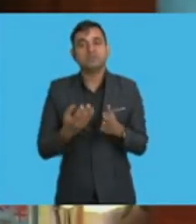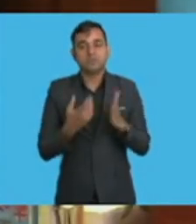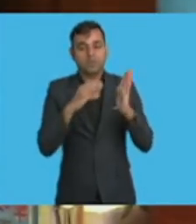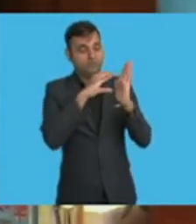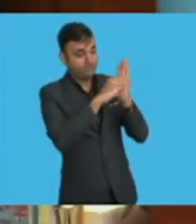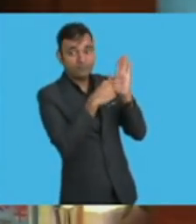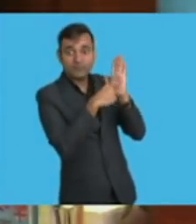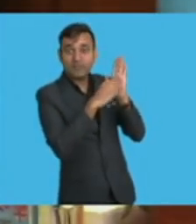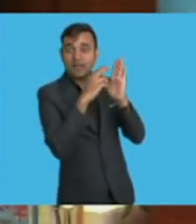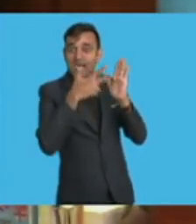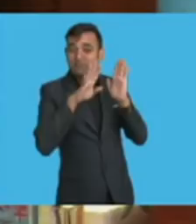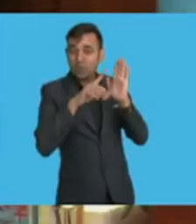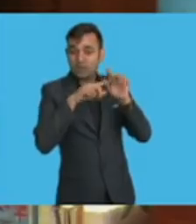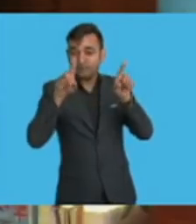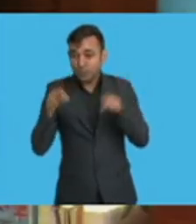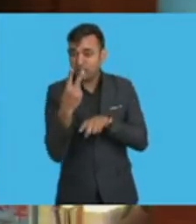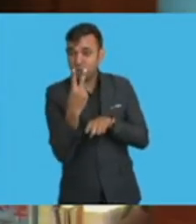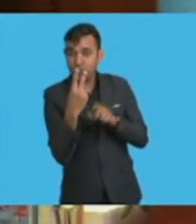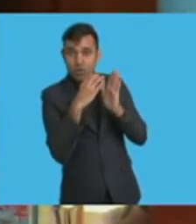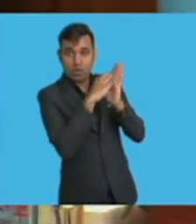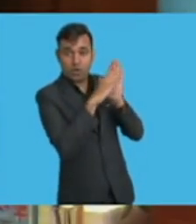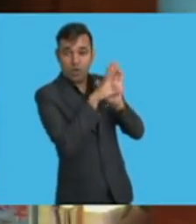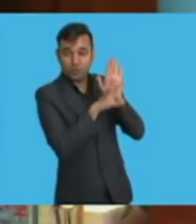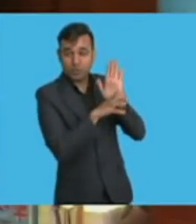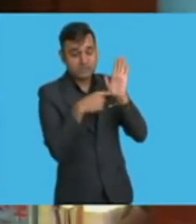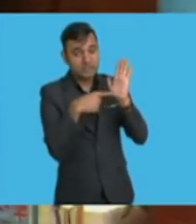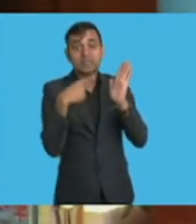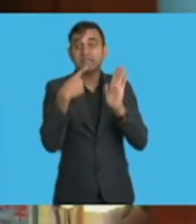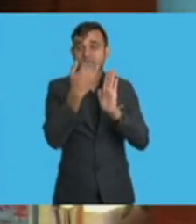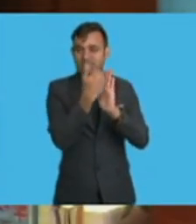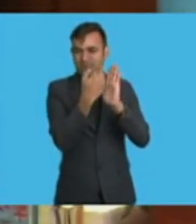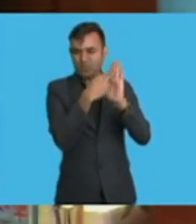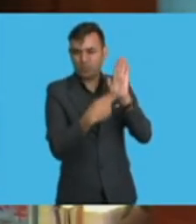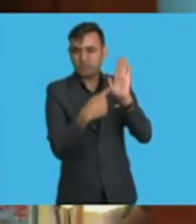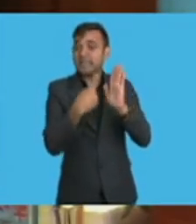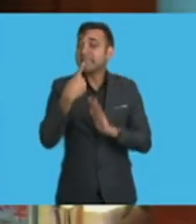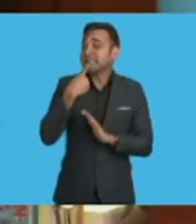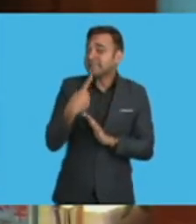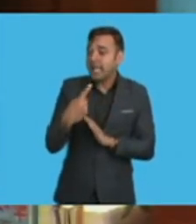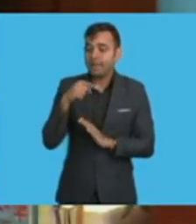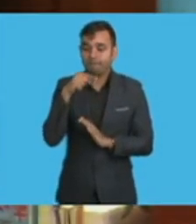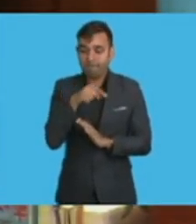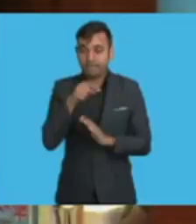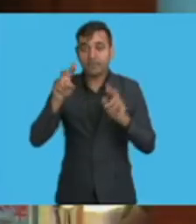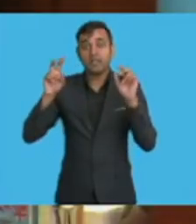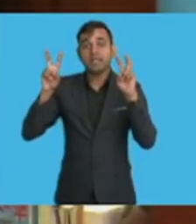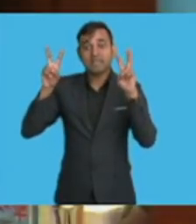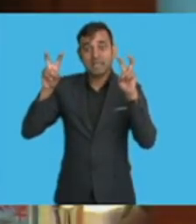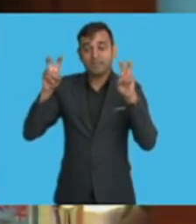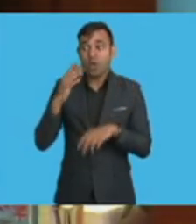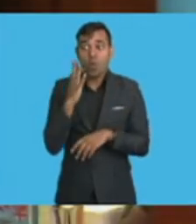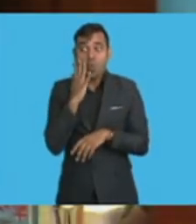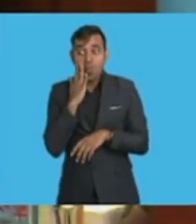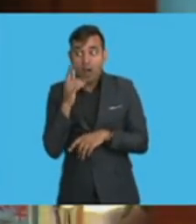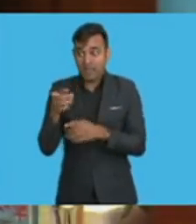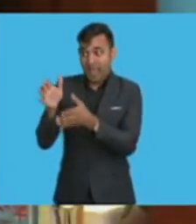subsection 2 of the Constitution and Standing Order 136, which provides that, and I quote, "Whenever a vacancy arises in